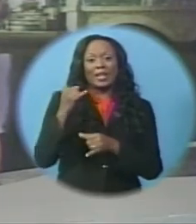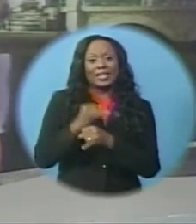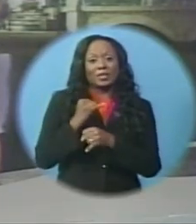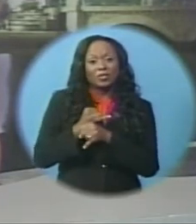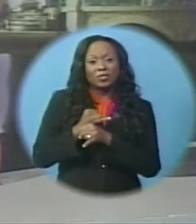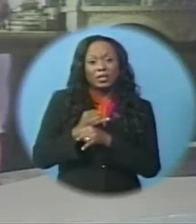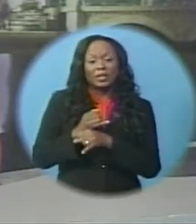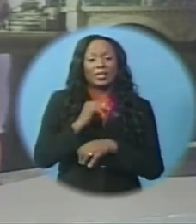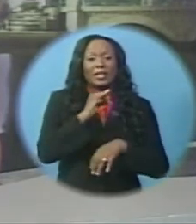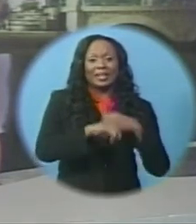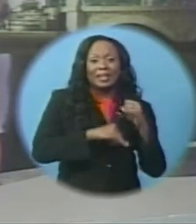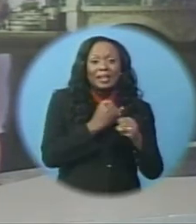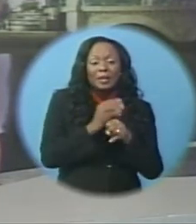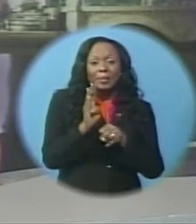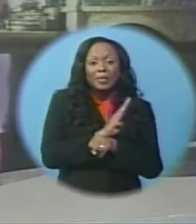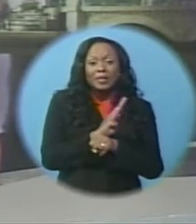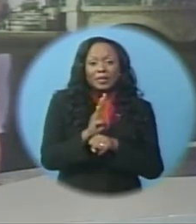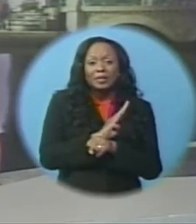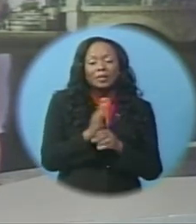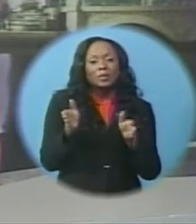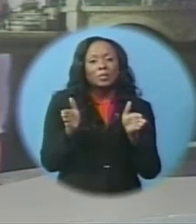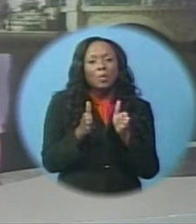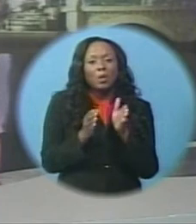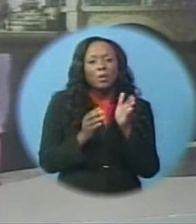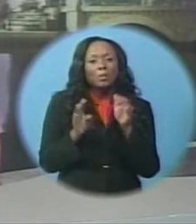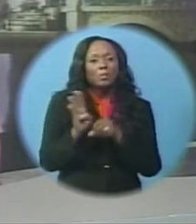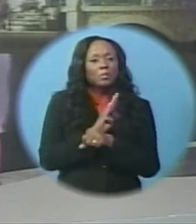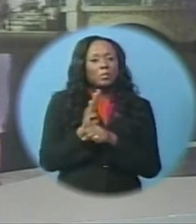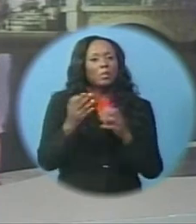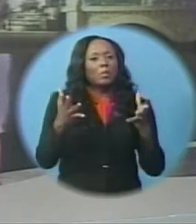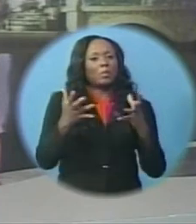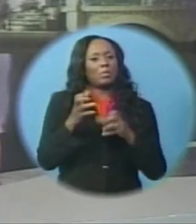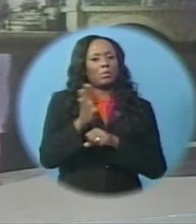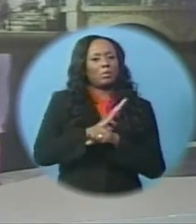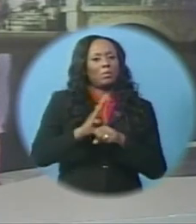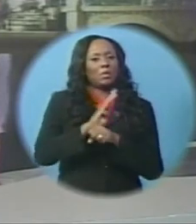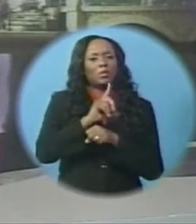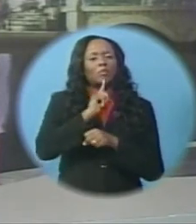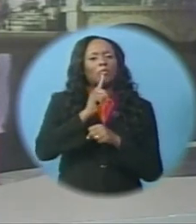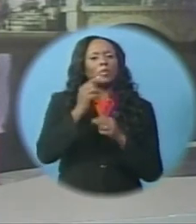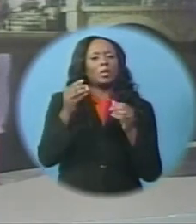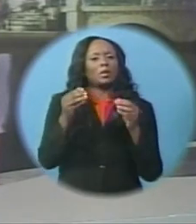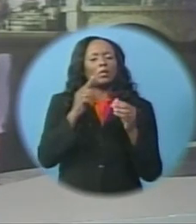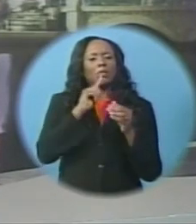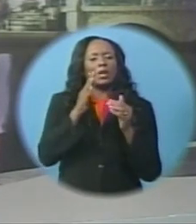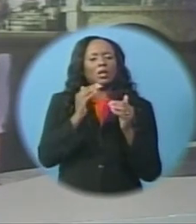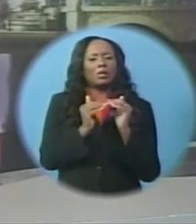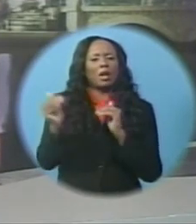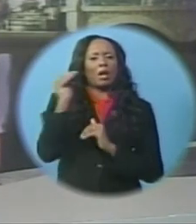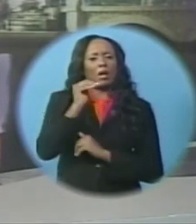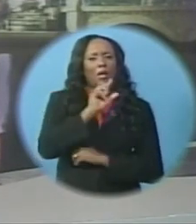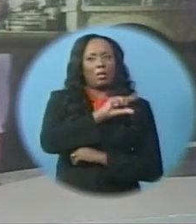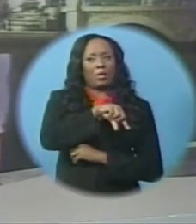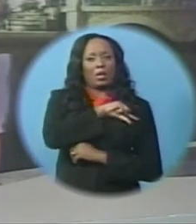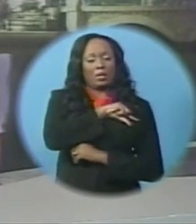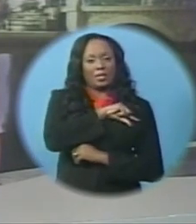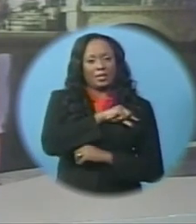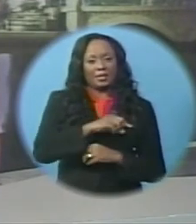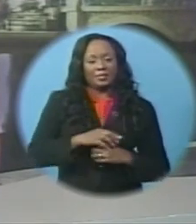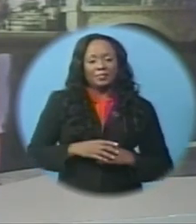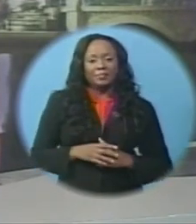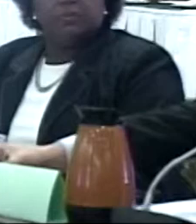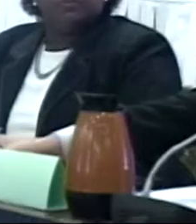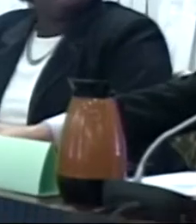Business, Commerce and Small Business Development Donville Innes wants the Barbados brand to be synonymous with high quality. Mr. Innes